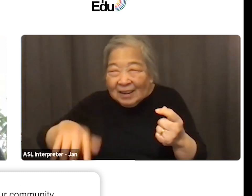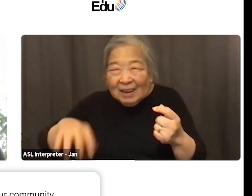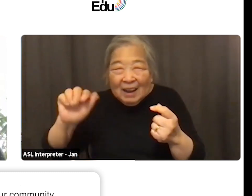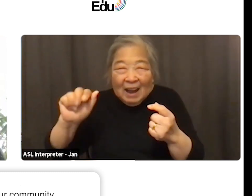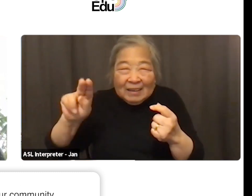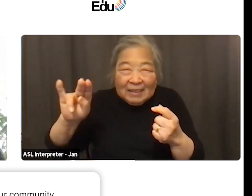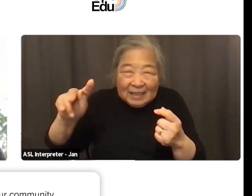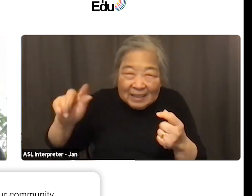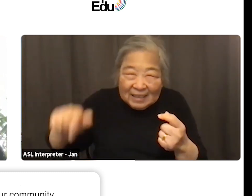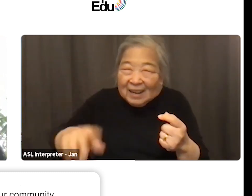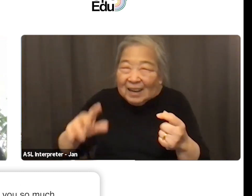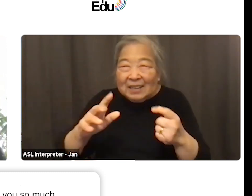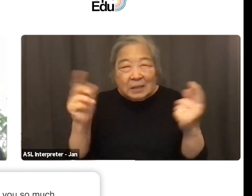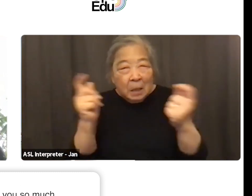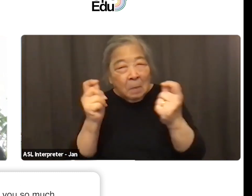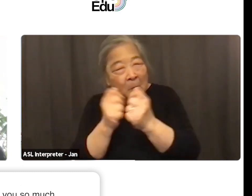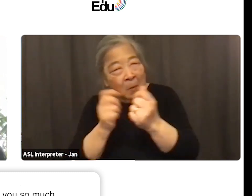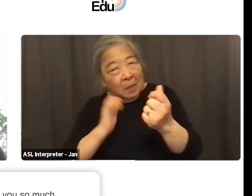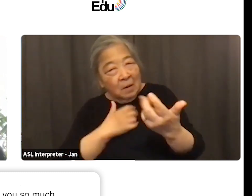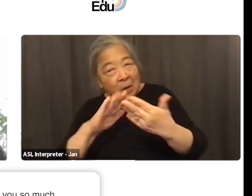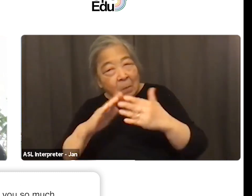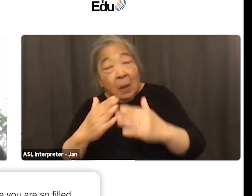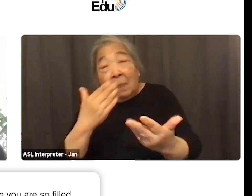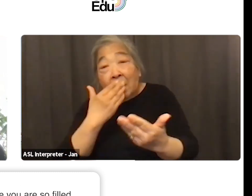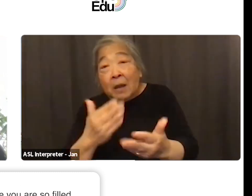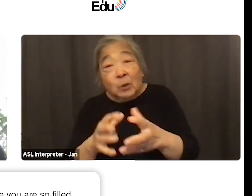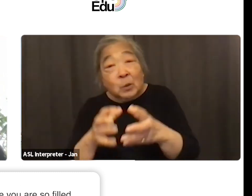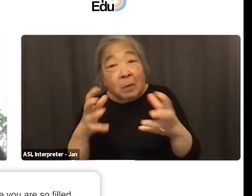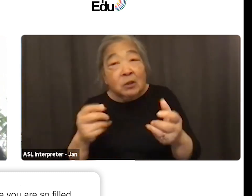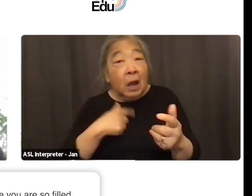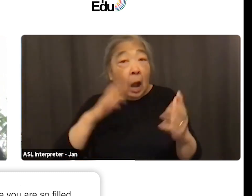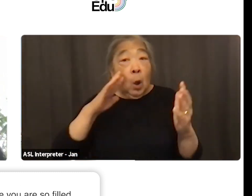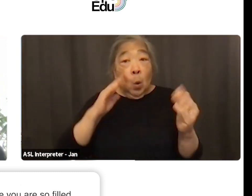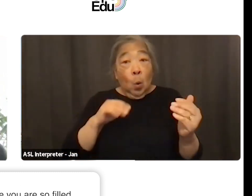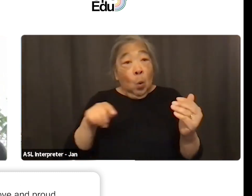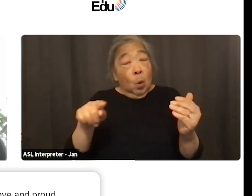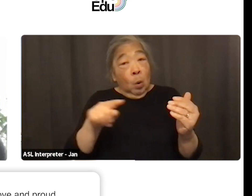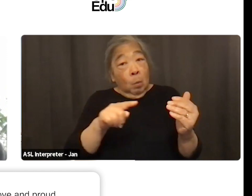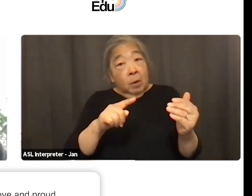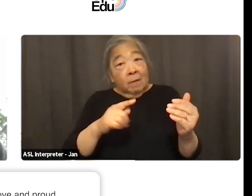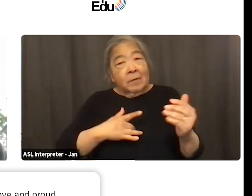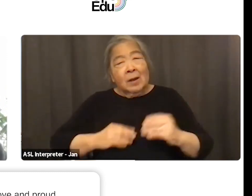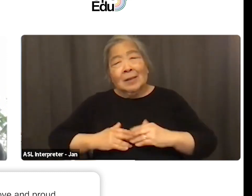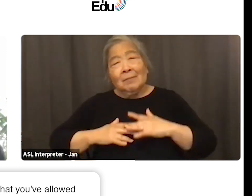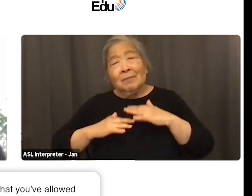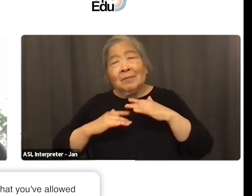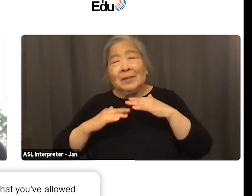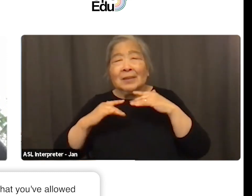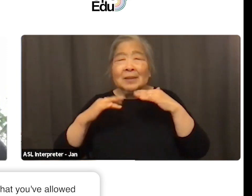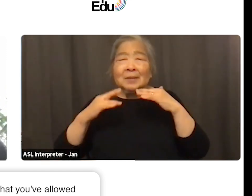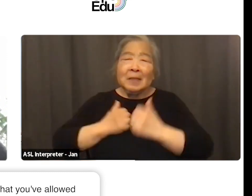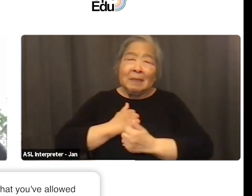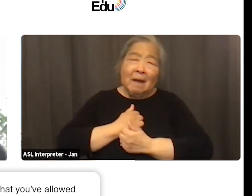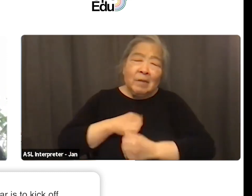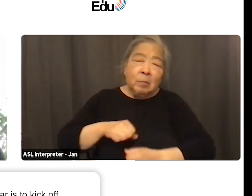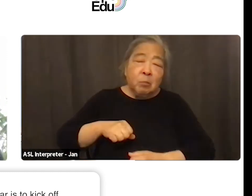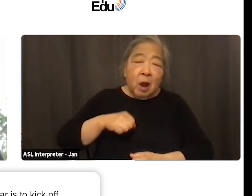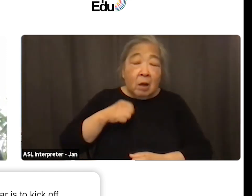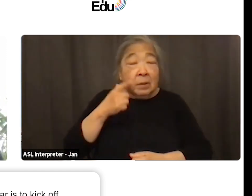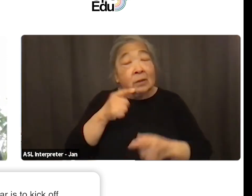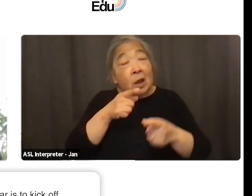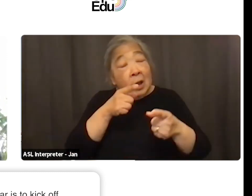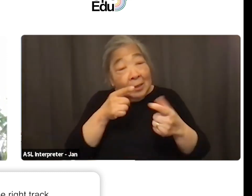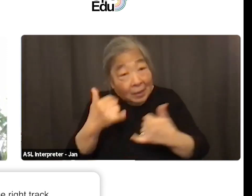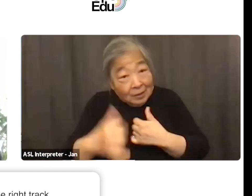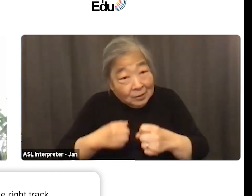Nidia in our community. Thank you so much. And I hope you are so filled with love and proud, because what you've allowed us this year